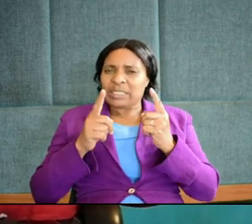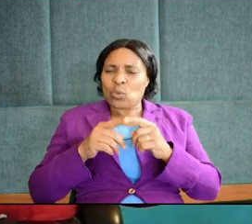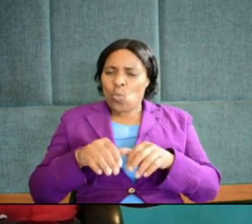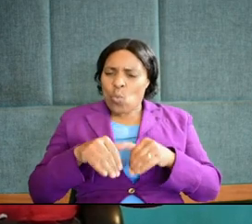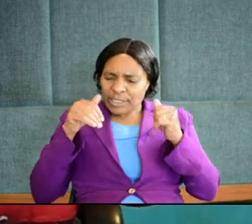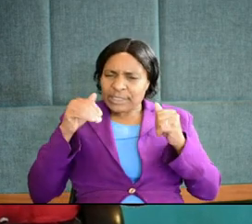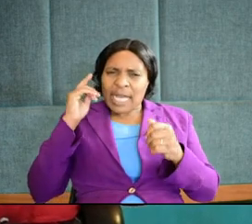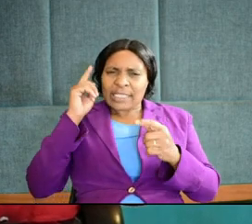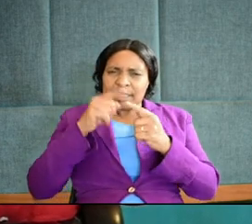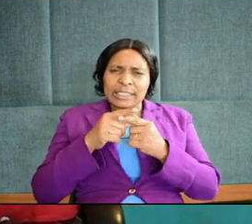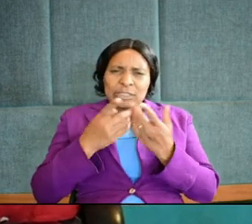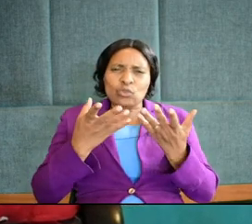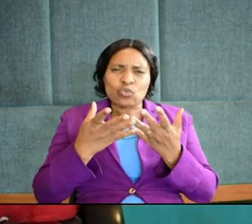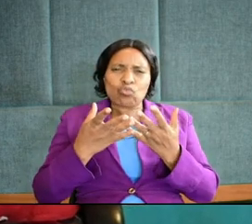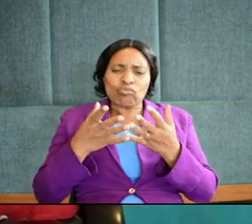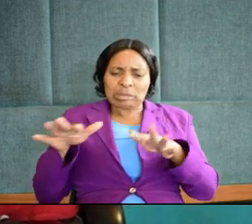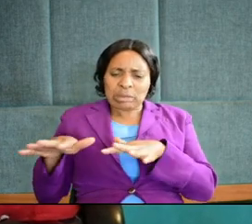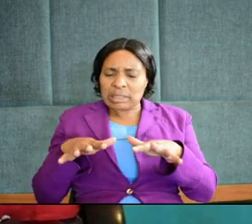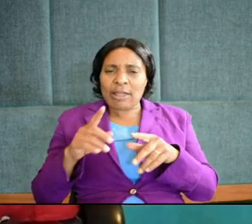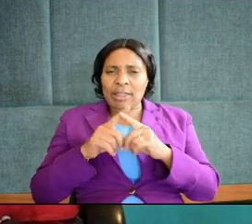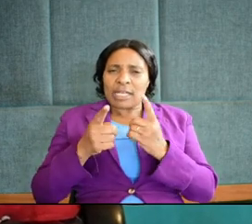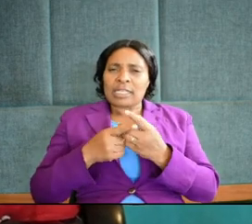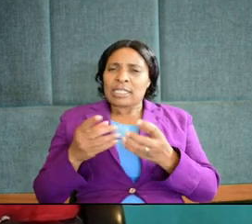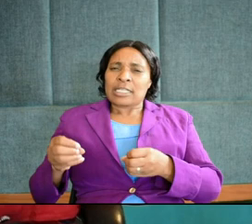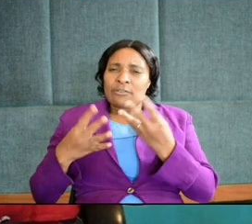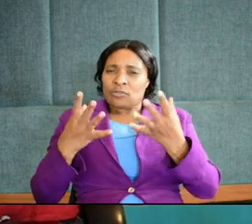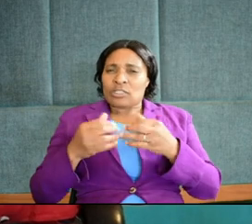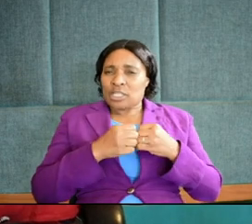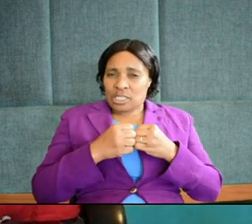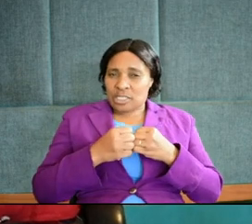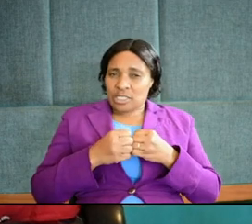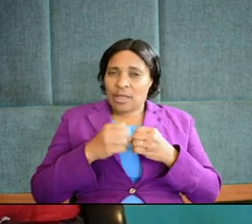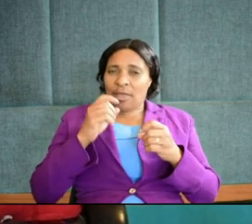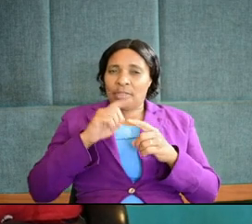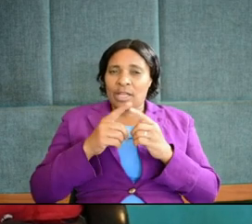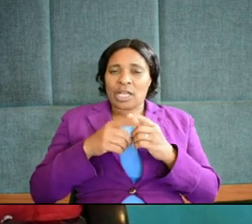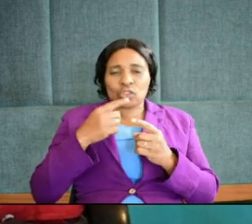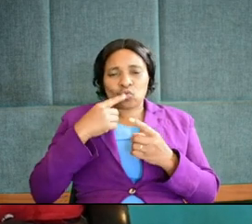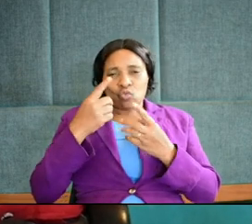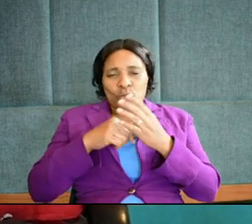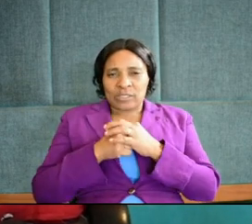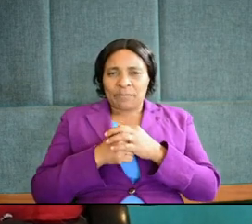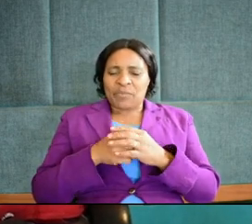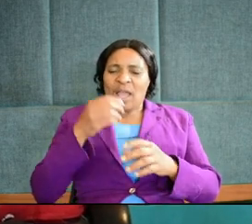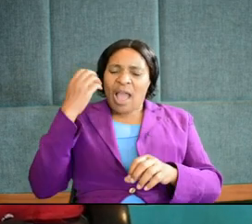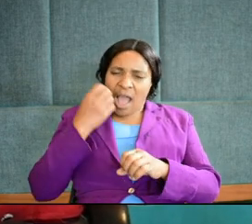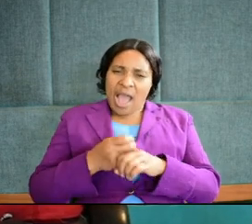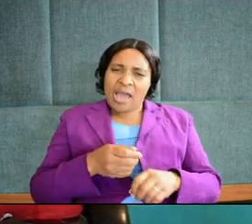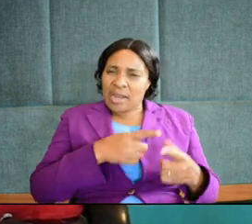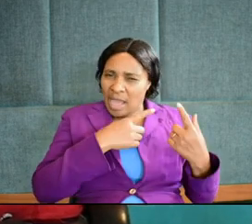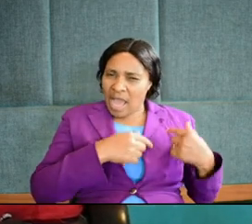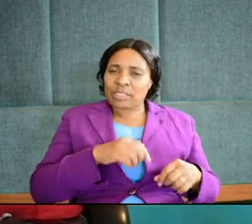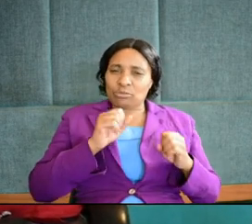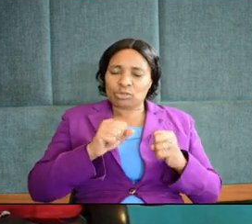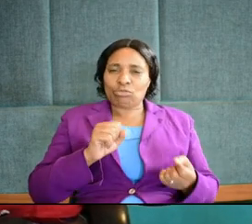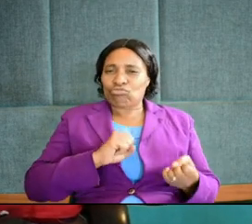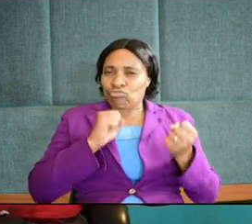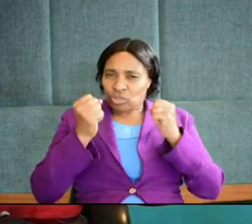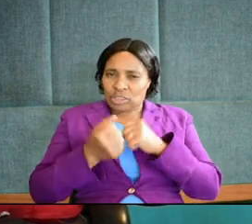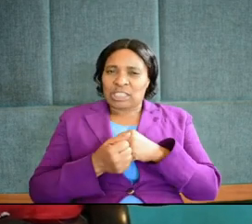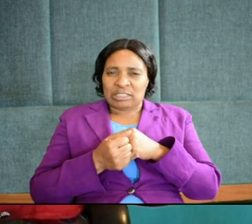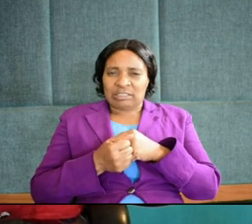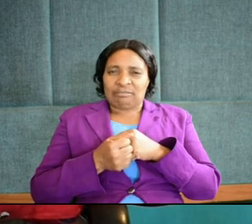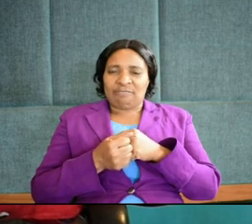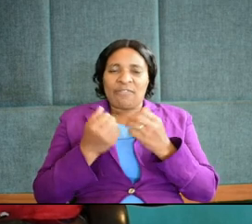attacks. Let me also mention that a hard heart can turn the extraordinary into